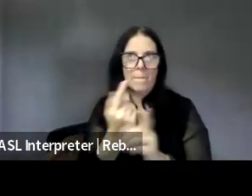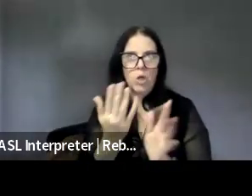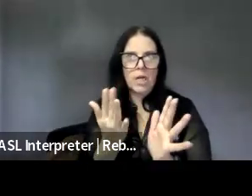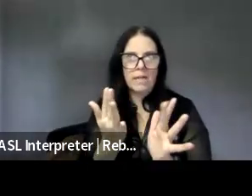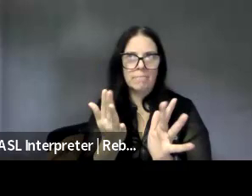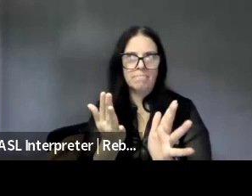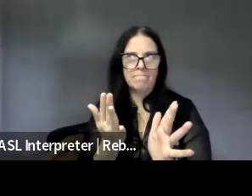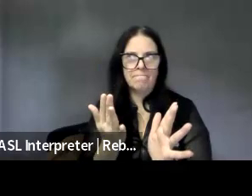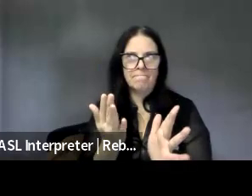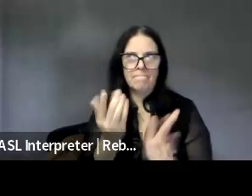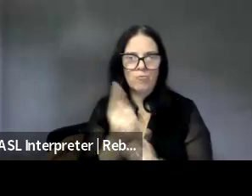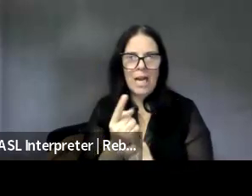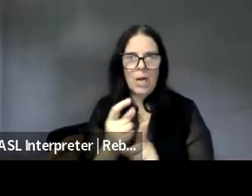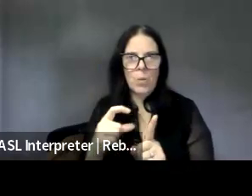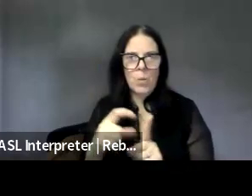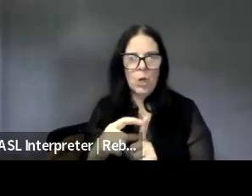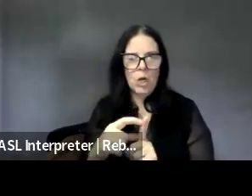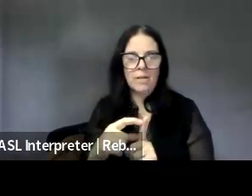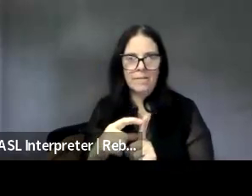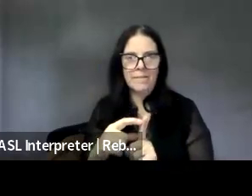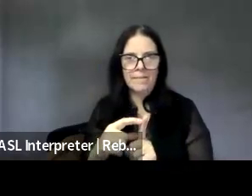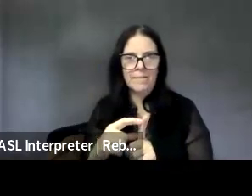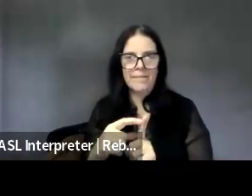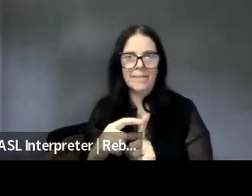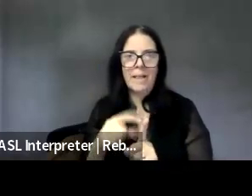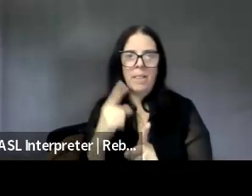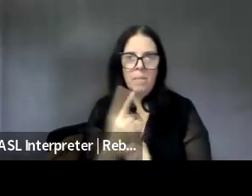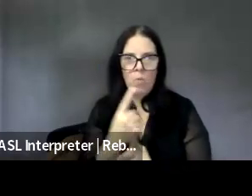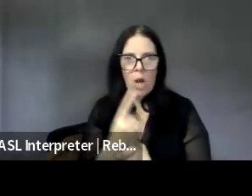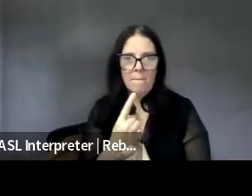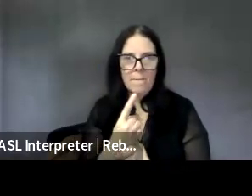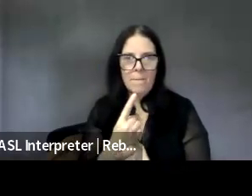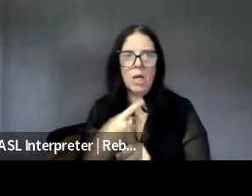what's the right word? Into the proper month of the year when